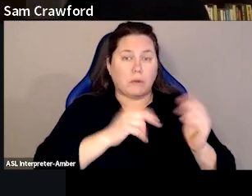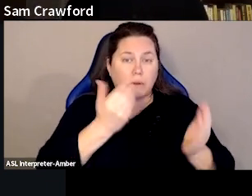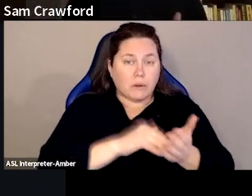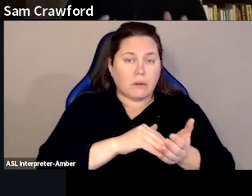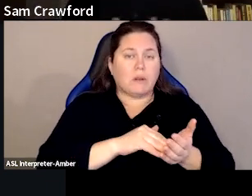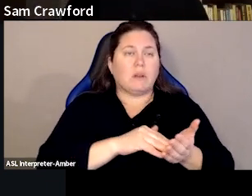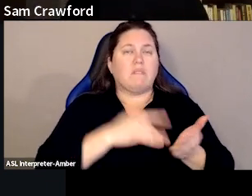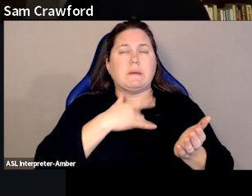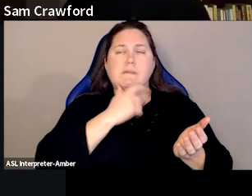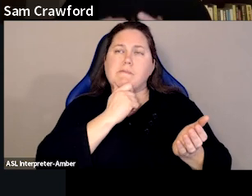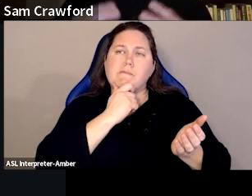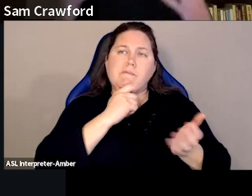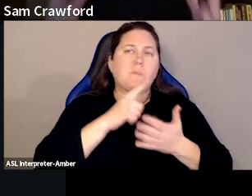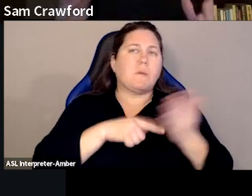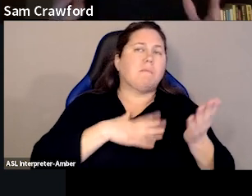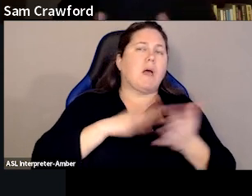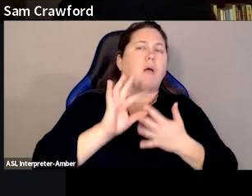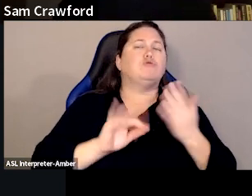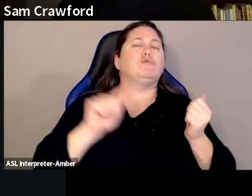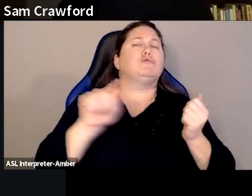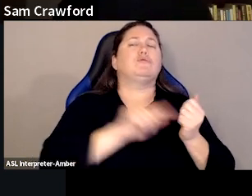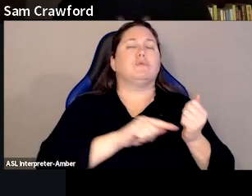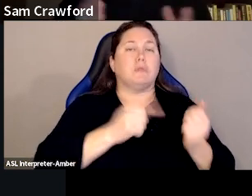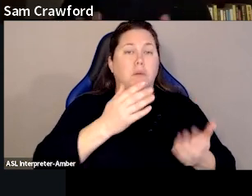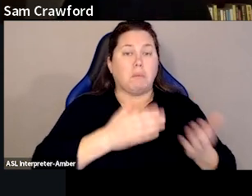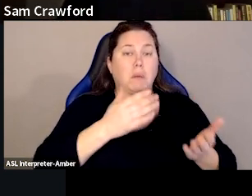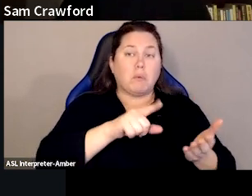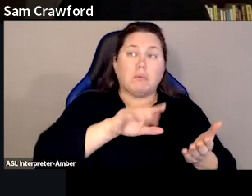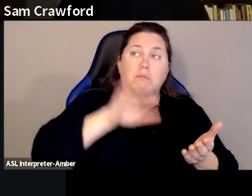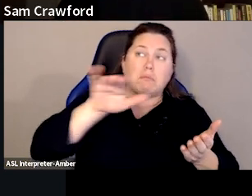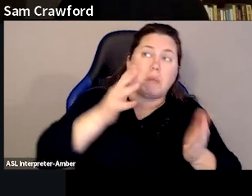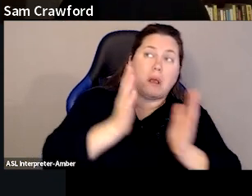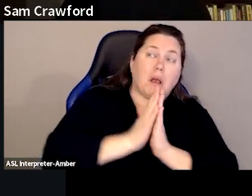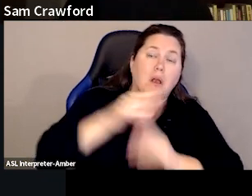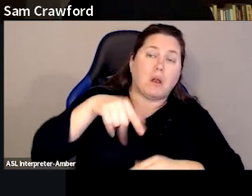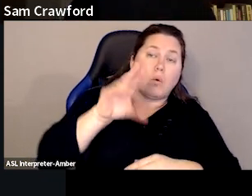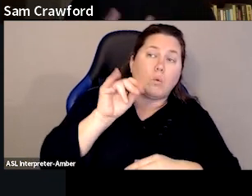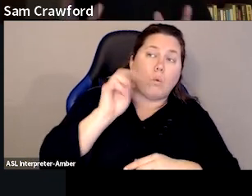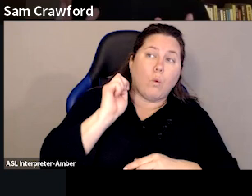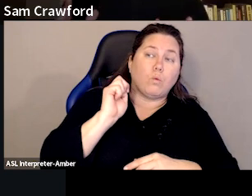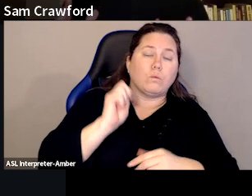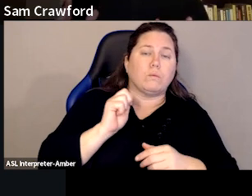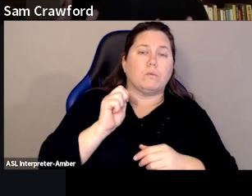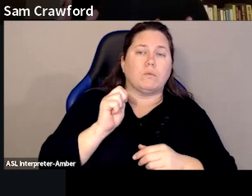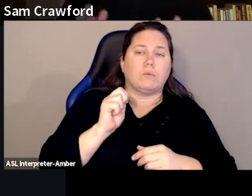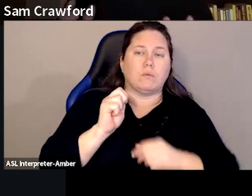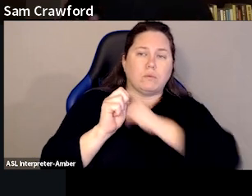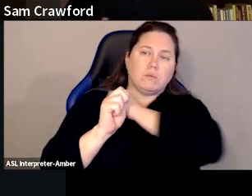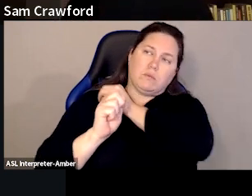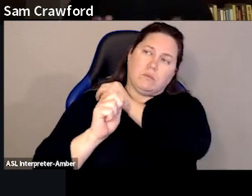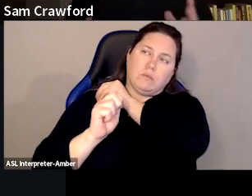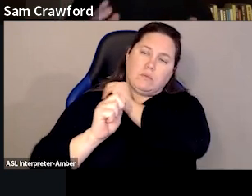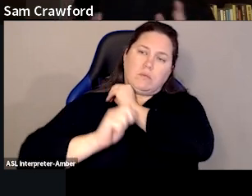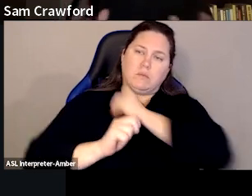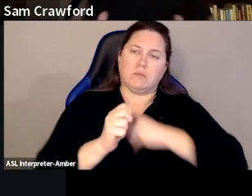options. Maybe you've gone as far as going to get a quote off a developer, and maybe you've thought, actually, I think